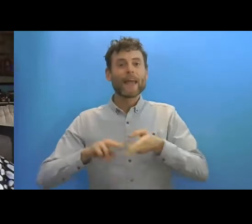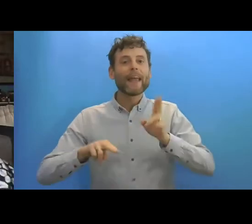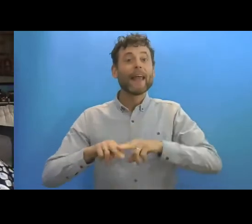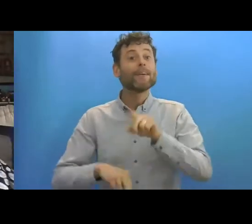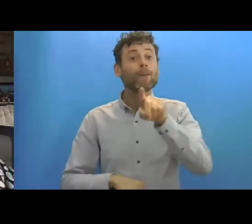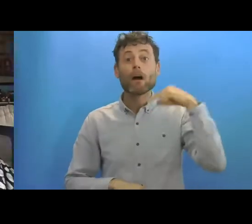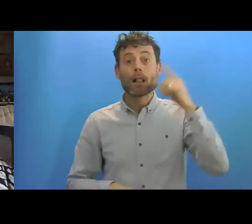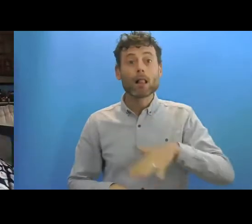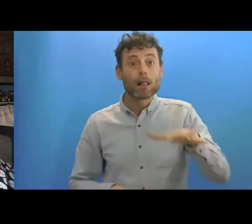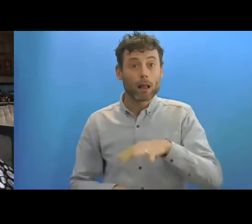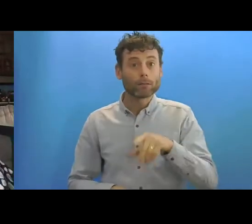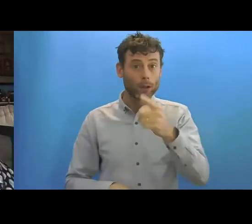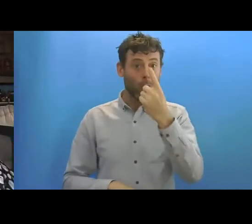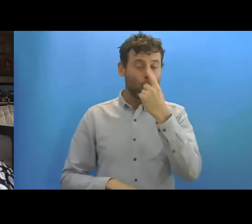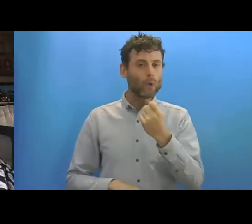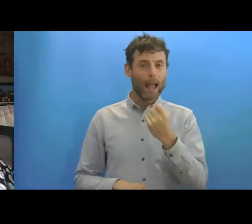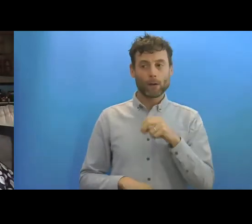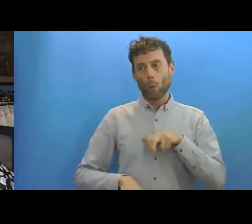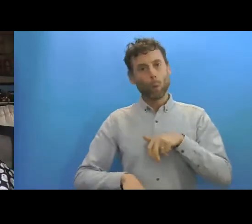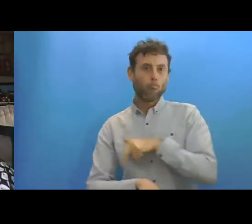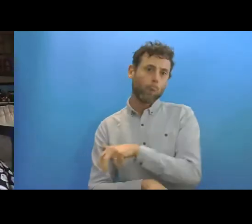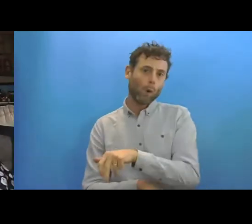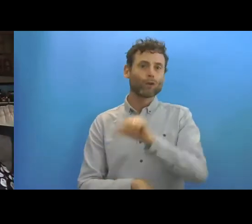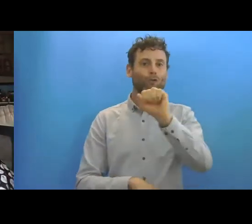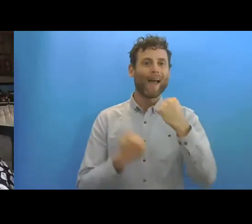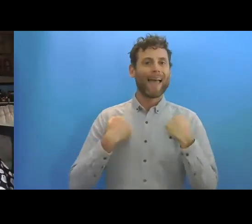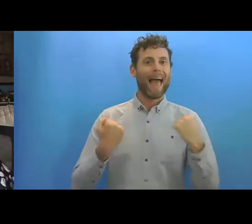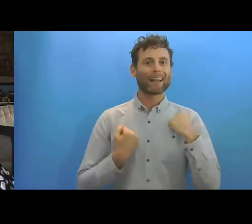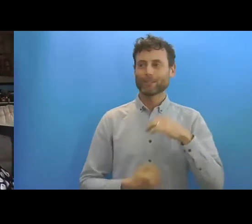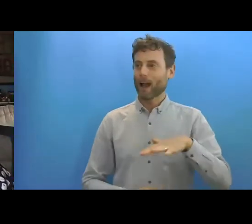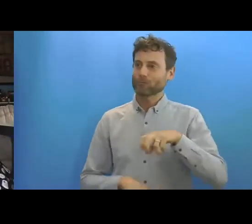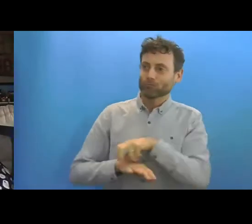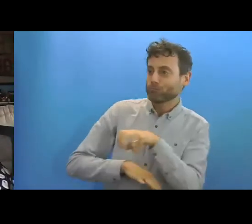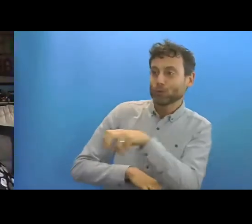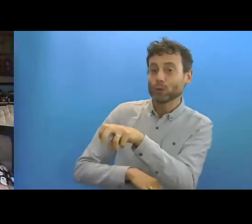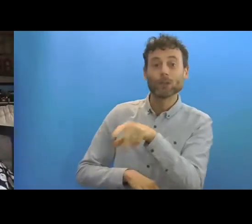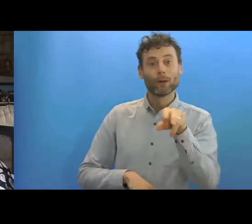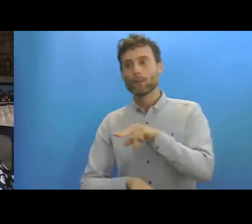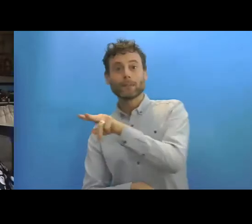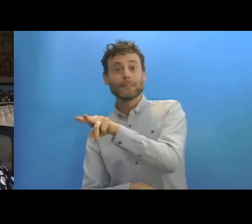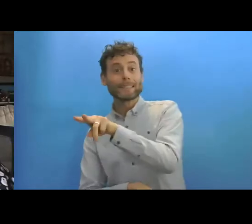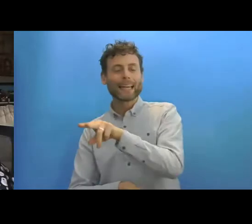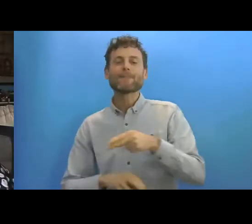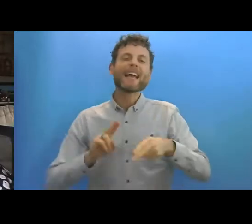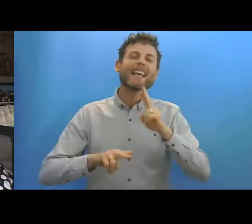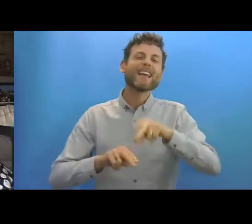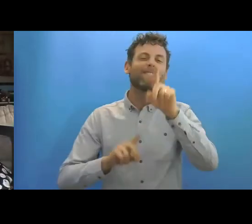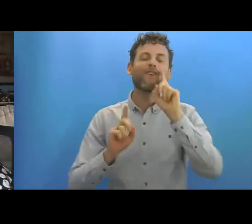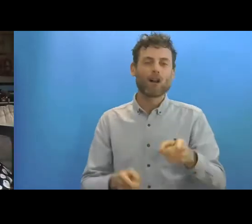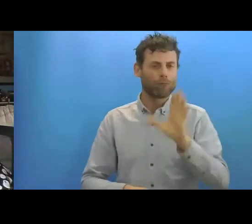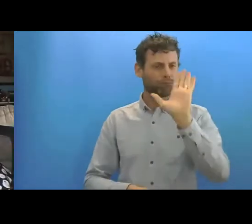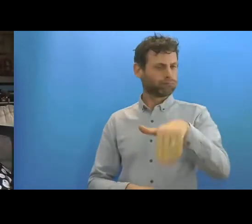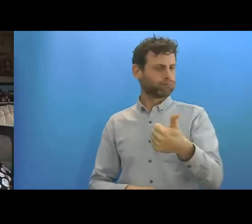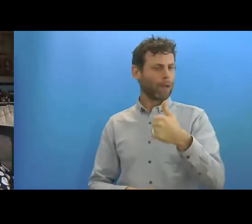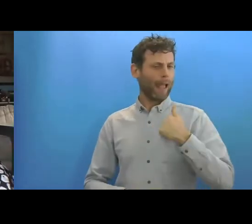and it's within your walking route or your exercise route, you'll be able to see it. If not, you'll be able to look on Southbank